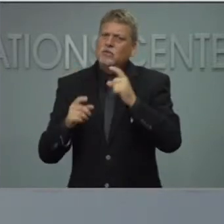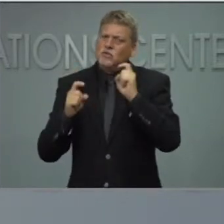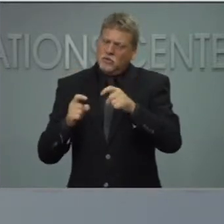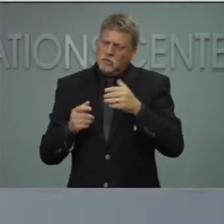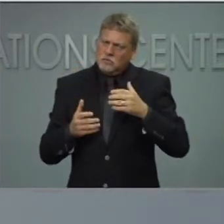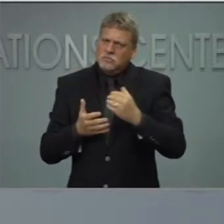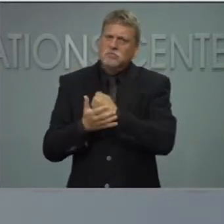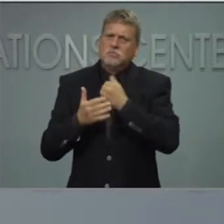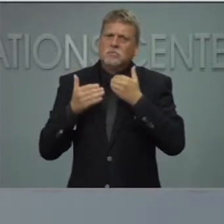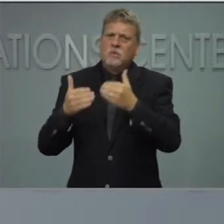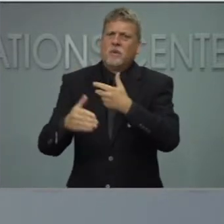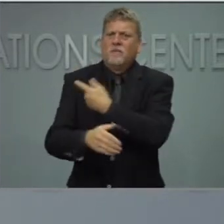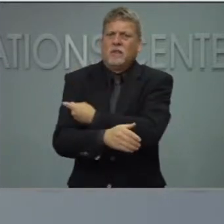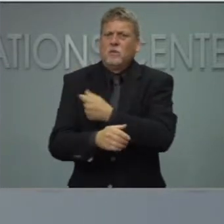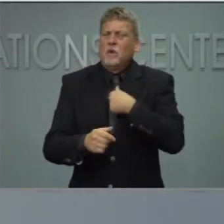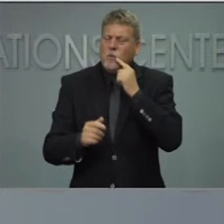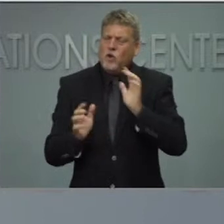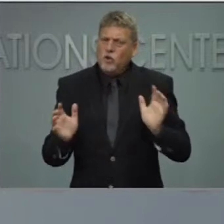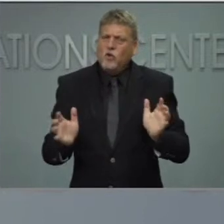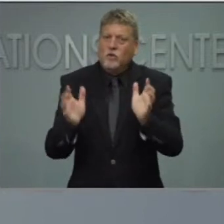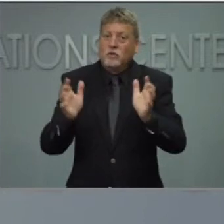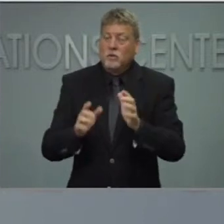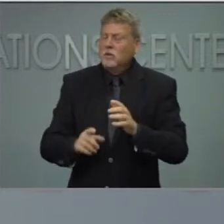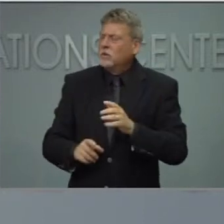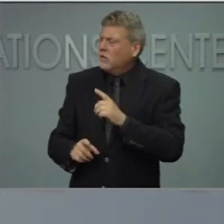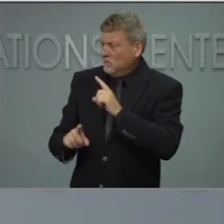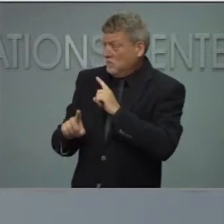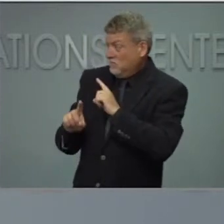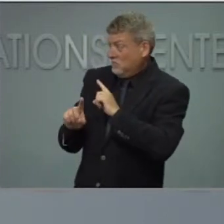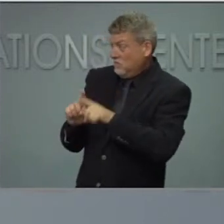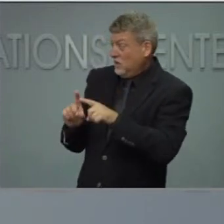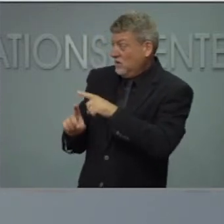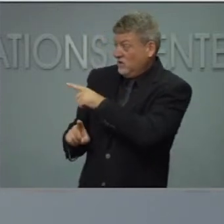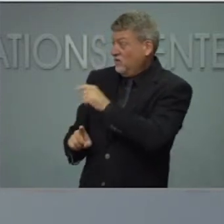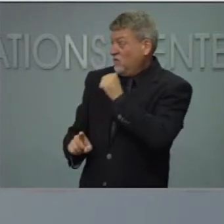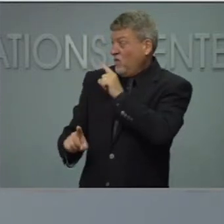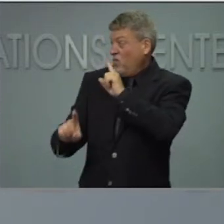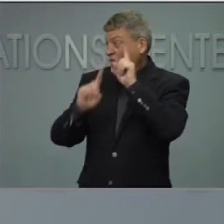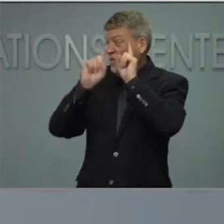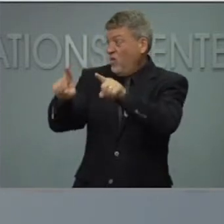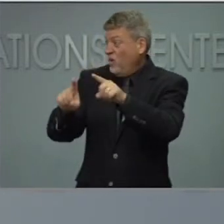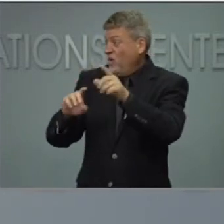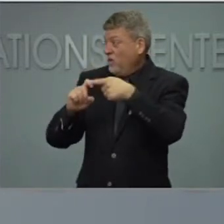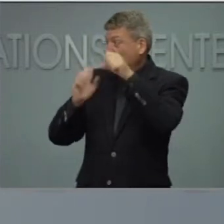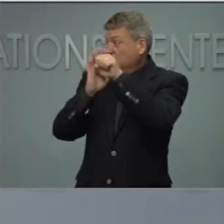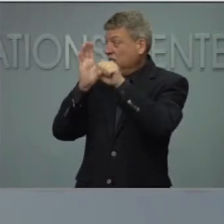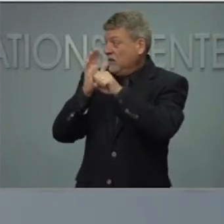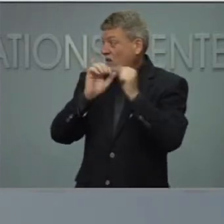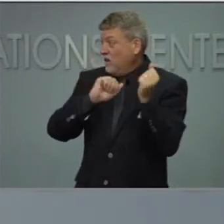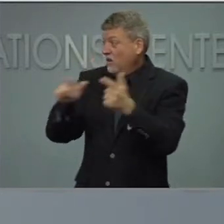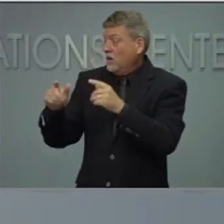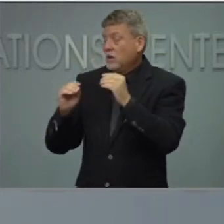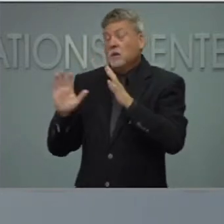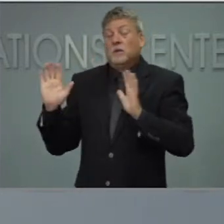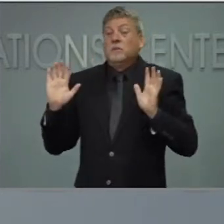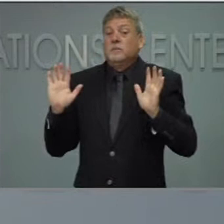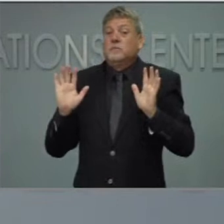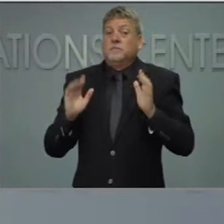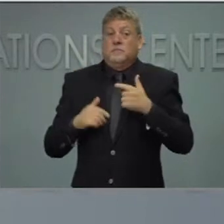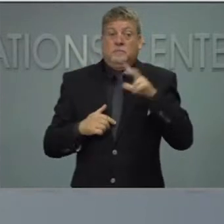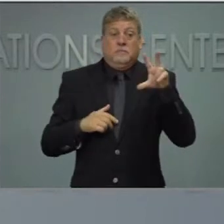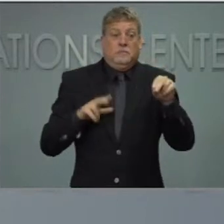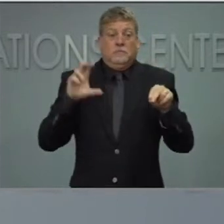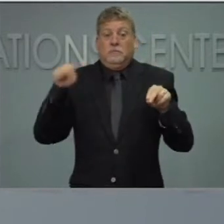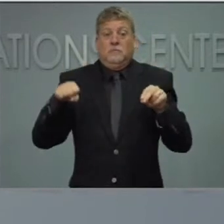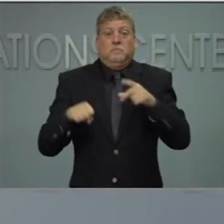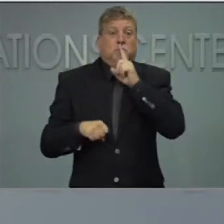vaccinated. We're going to continue to push that issue. But nothing where any sort of, mandate of vaccination versus All regular options are testing. going to continue to be